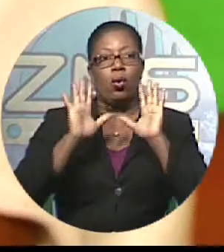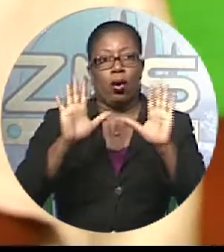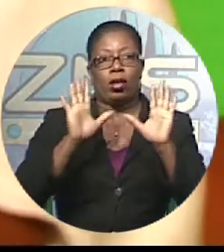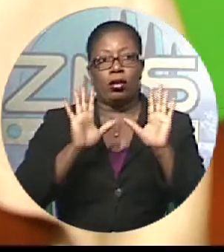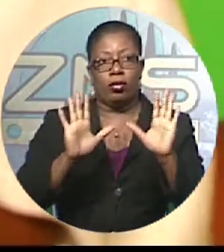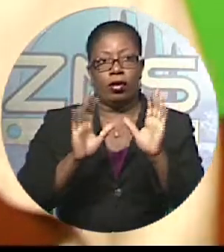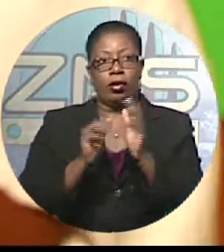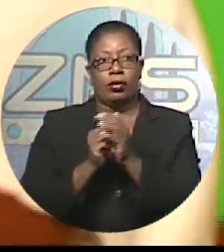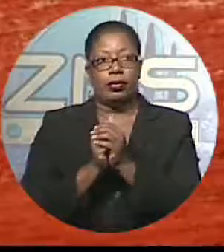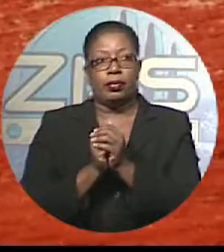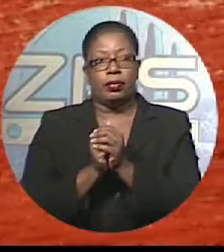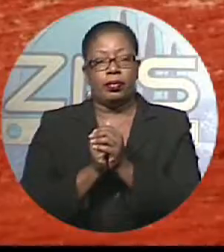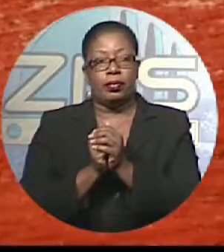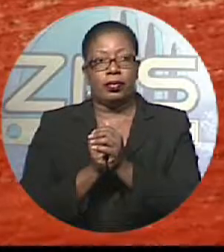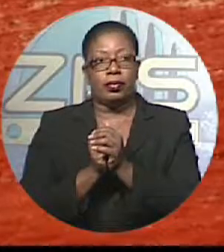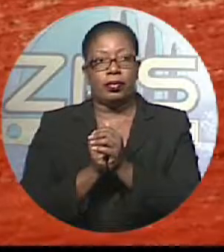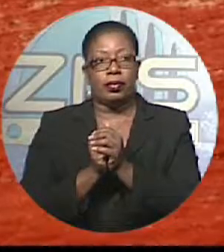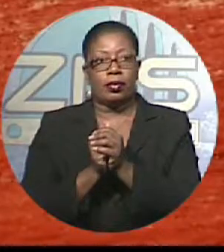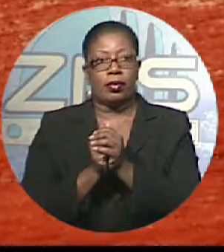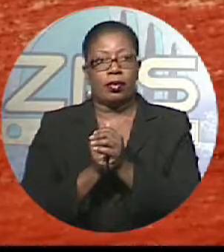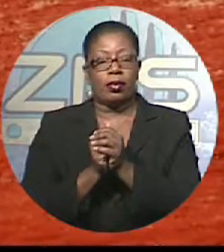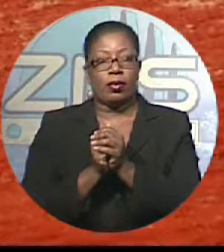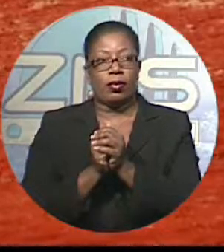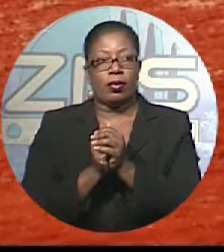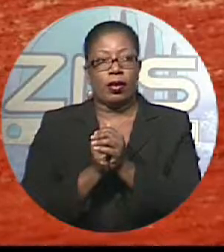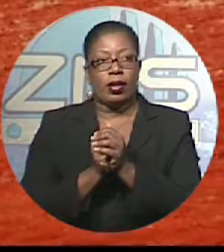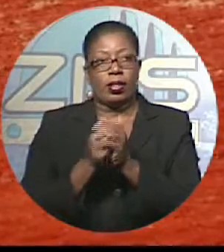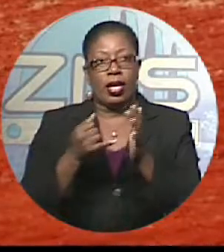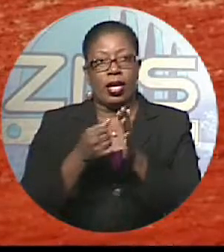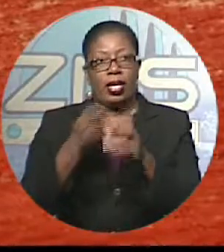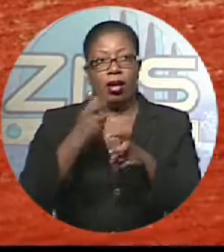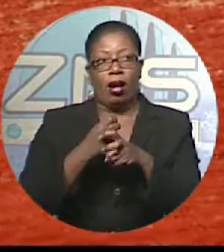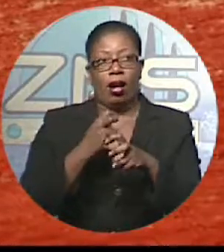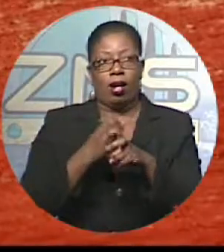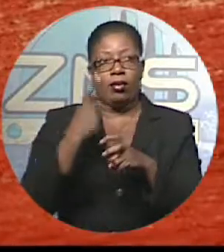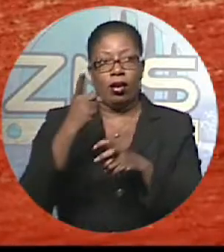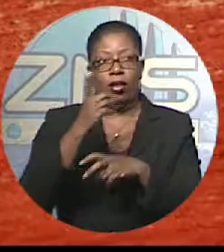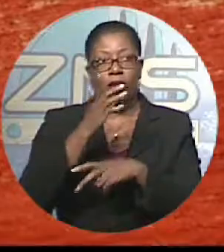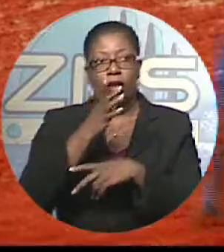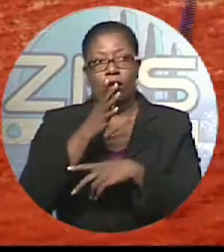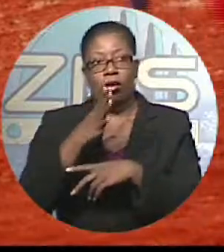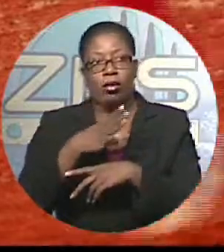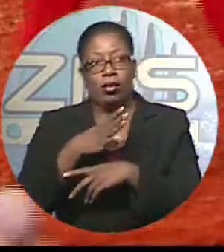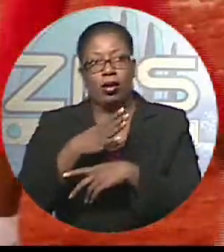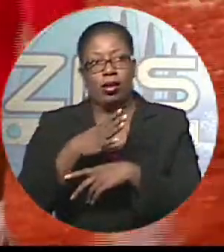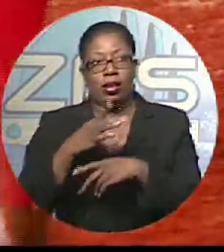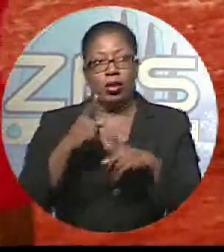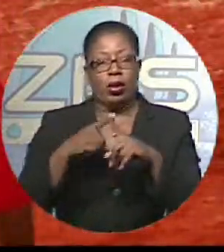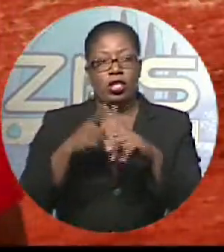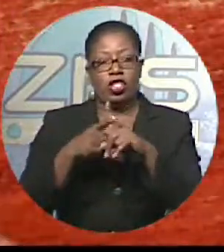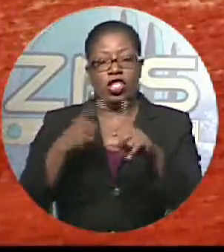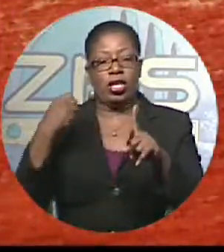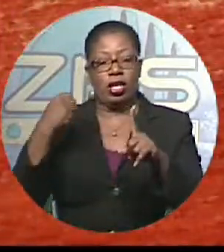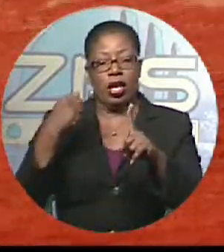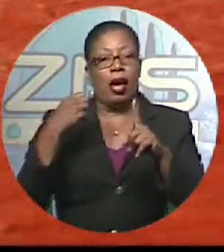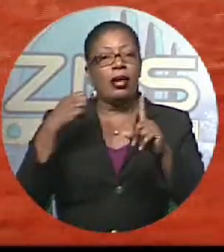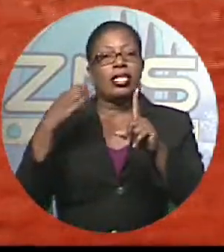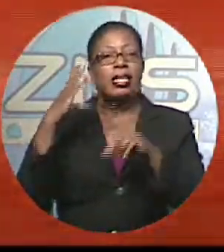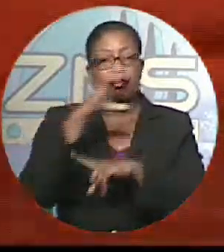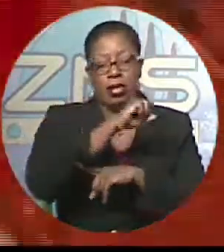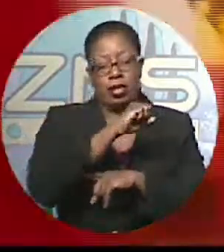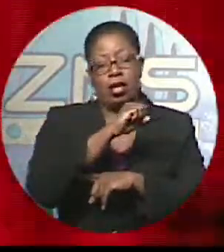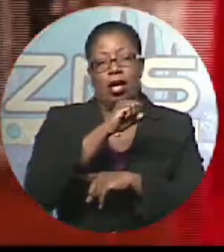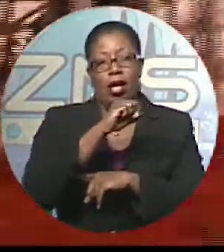up with will be winners. Of course, it's hard to argue with the woman, even when she's striking out. I have 2 words